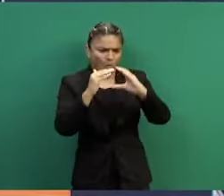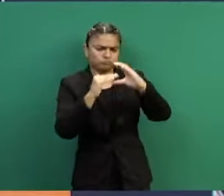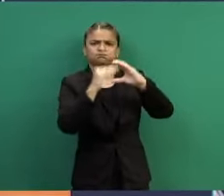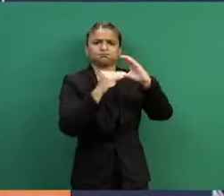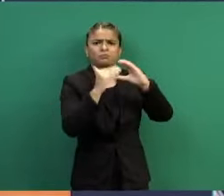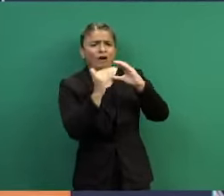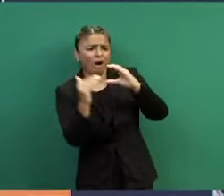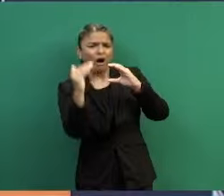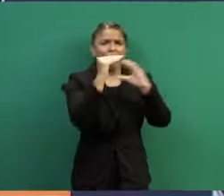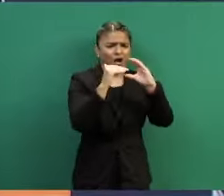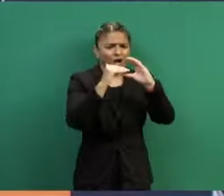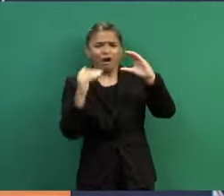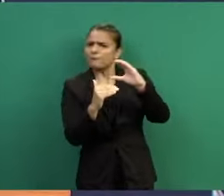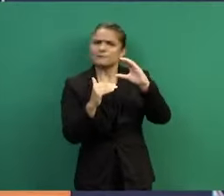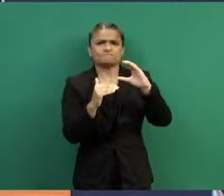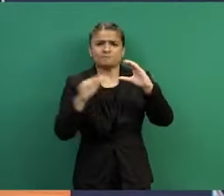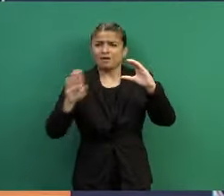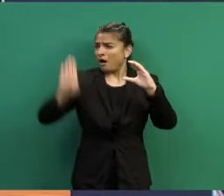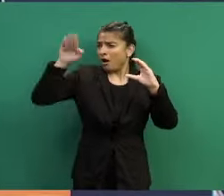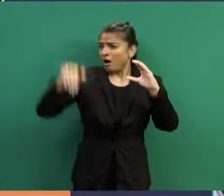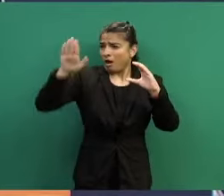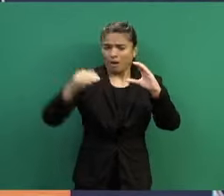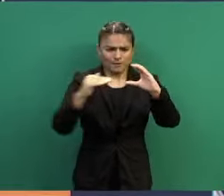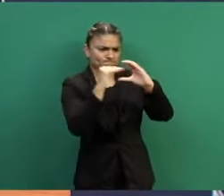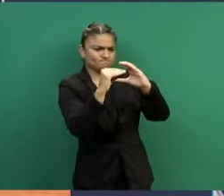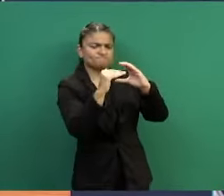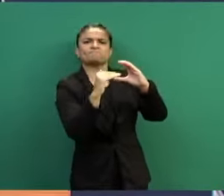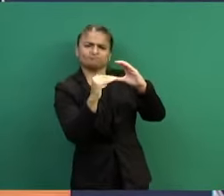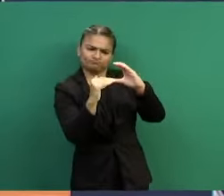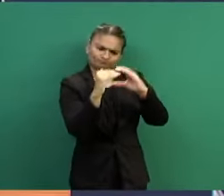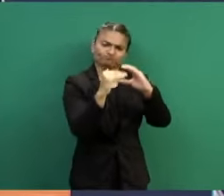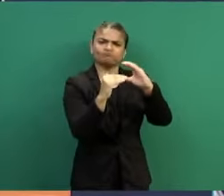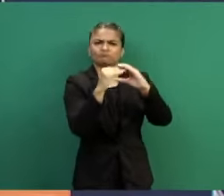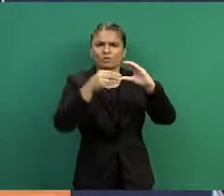and elevated inflation expectations.